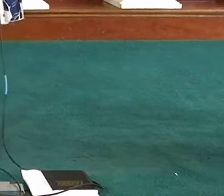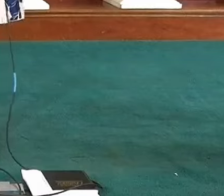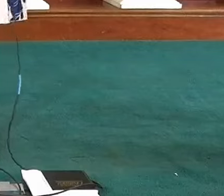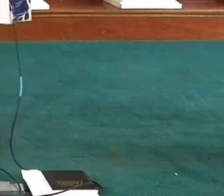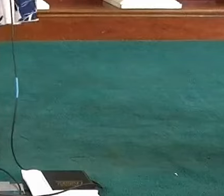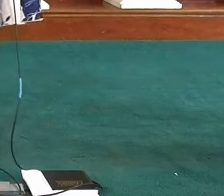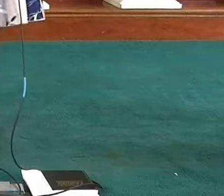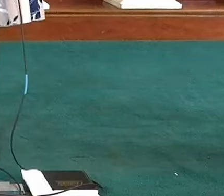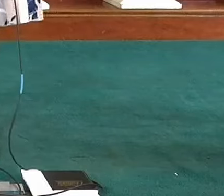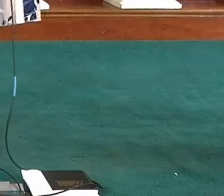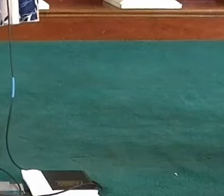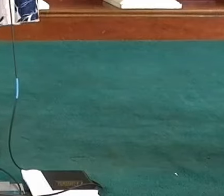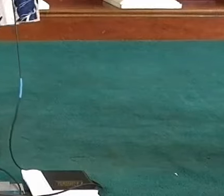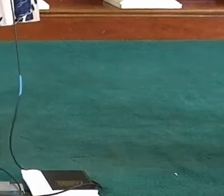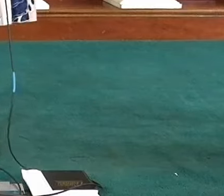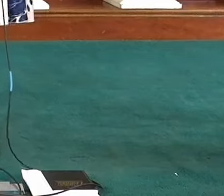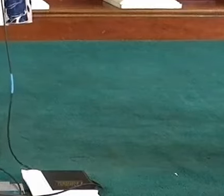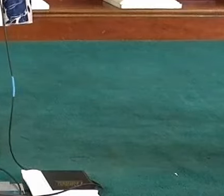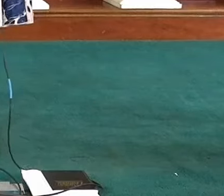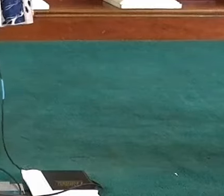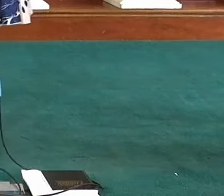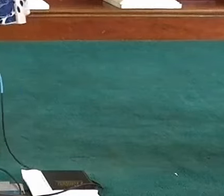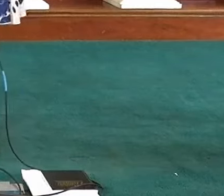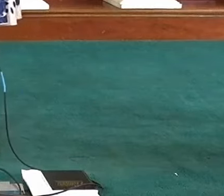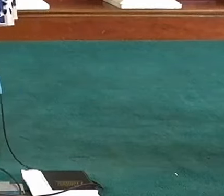ata patam sa